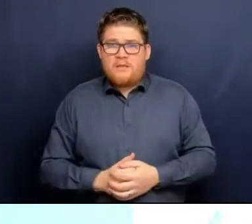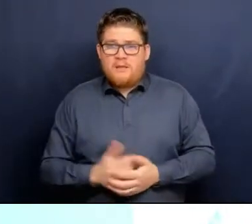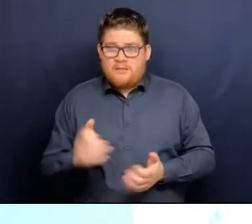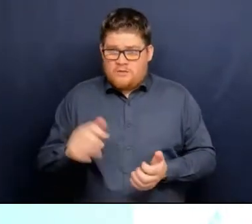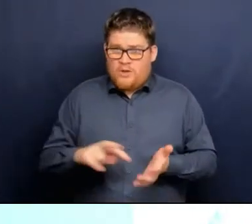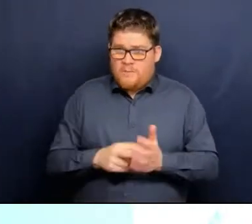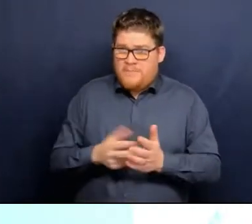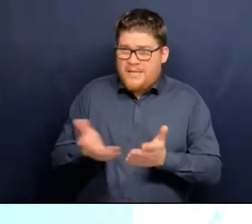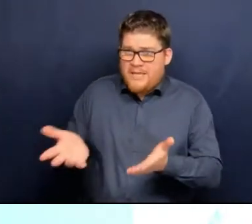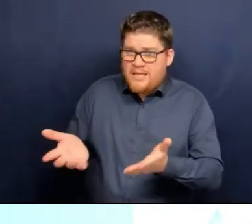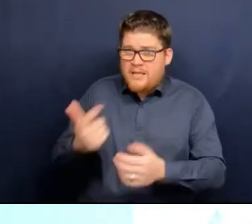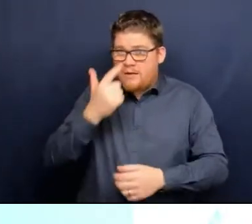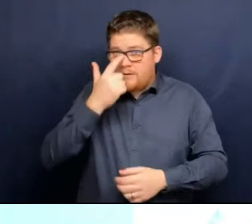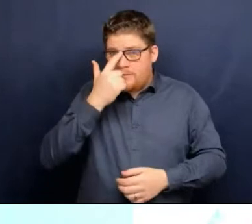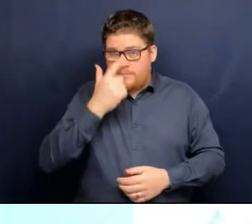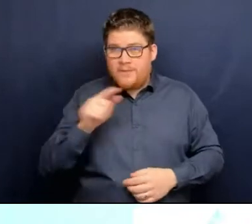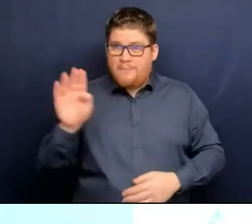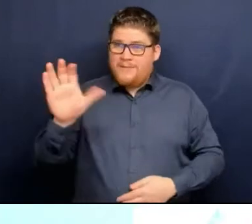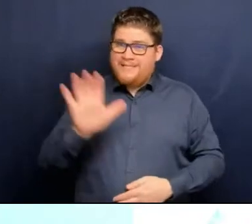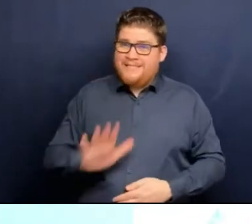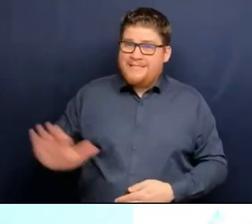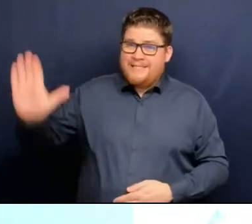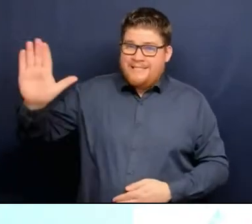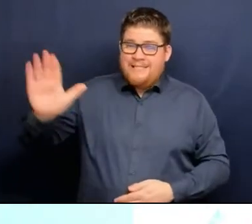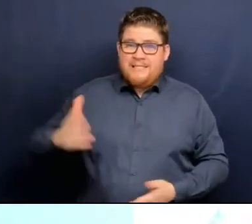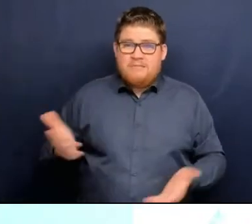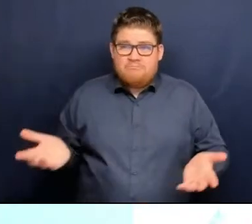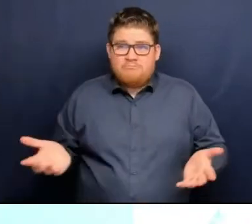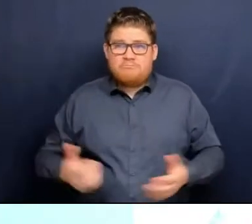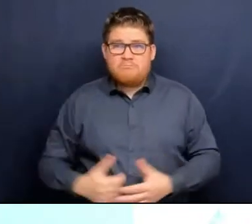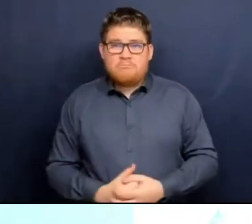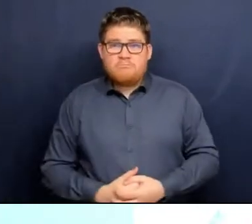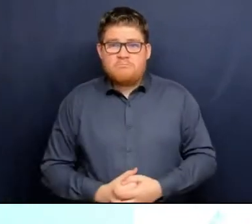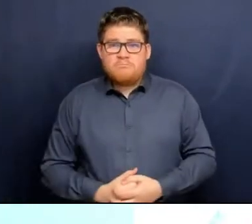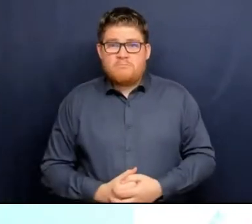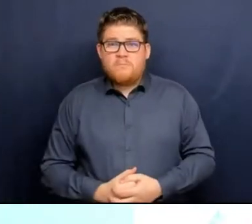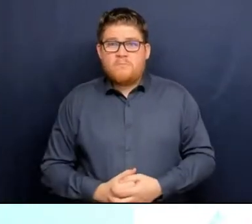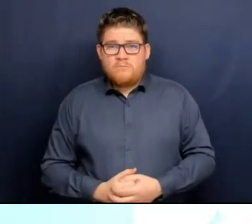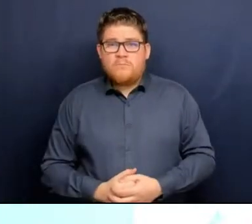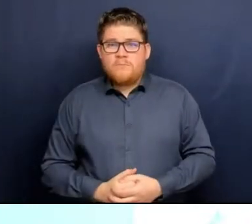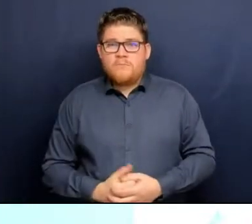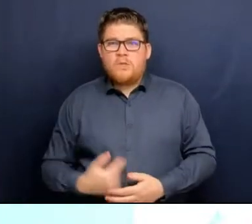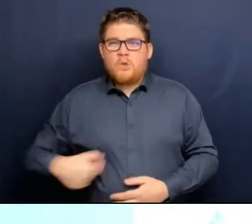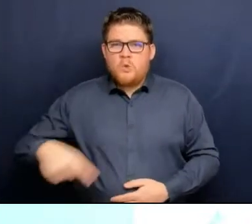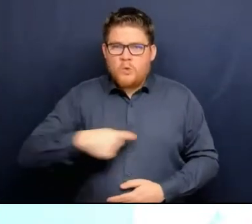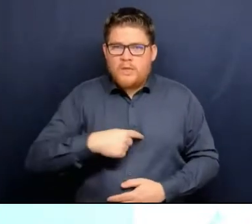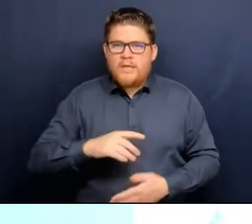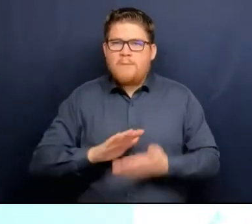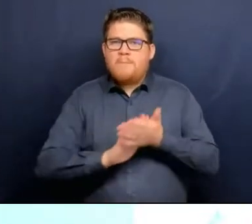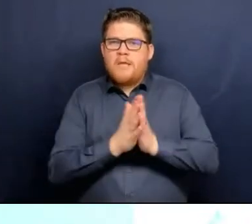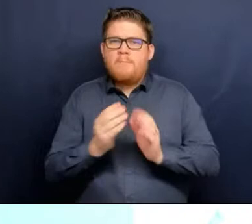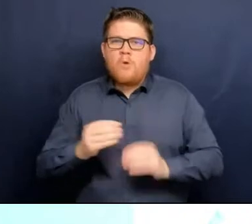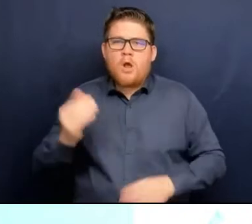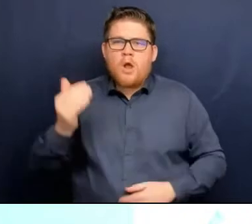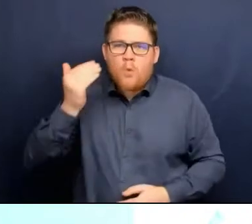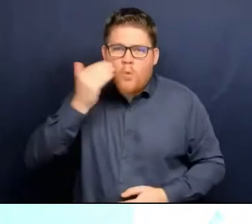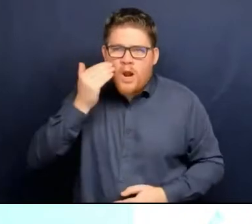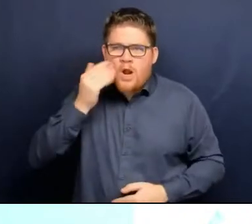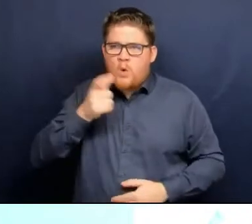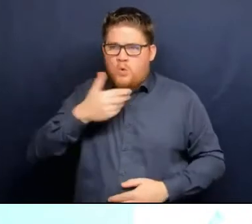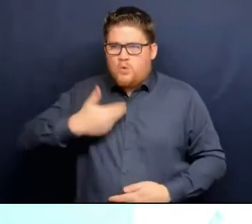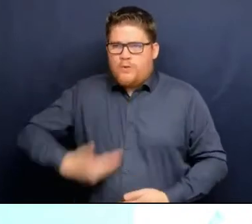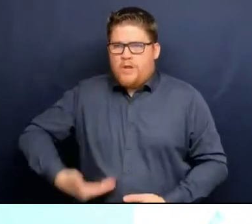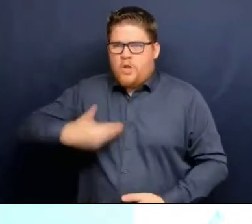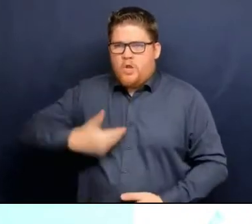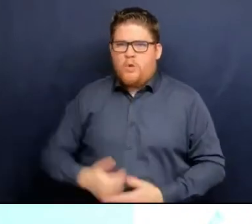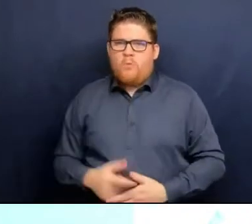British Columbians is certainty. What's in it for British Columbians is an understanding of who we are as a people and where we can go together.